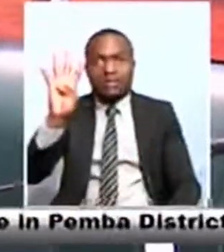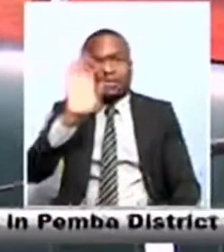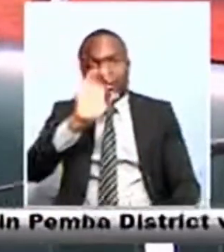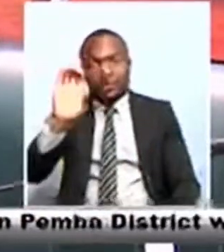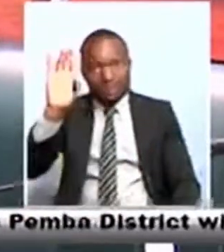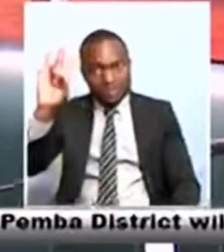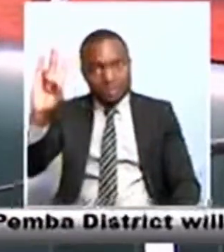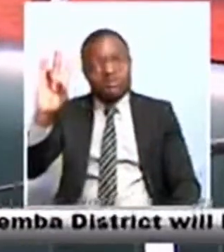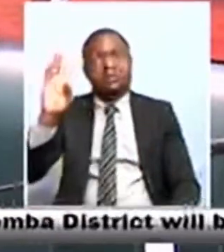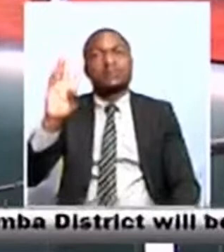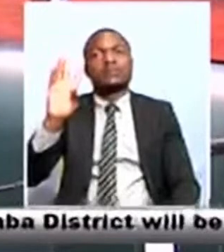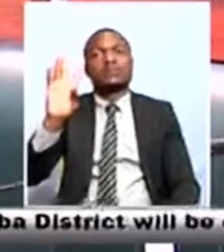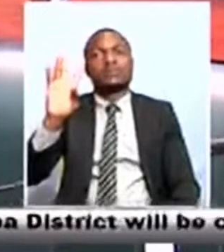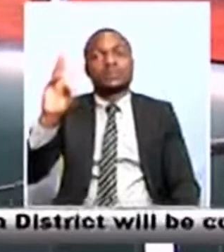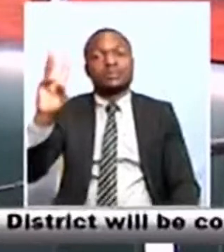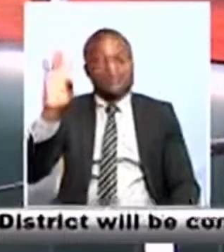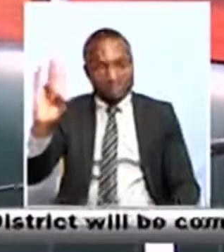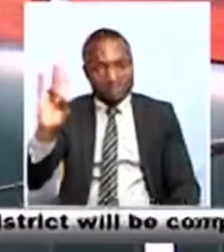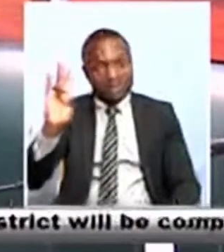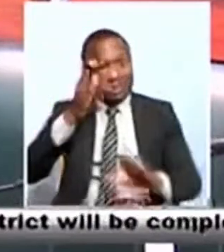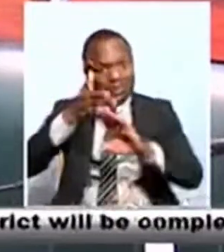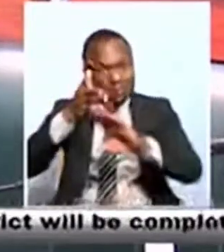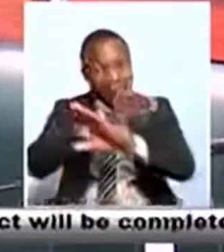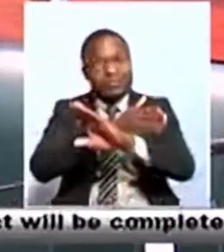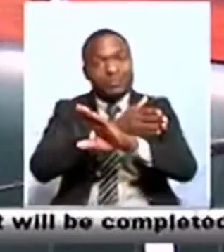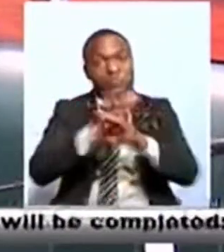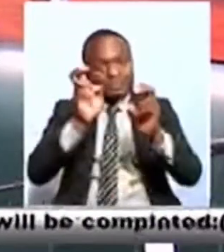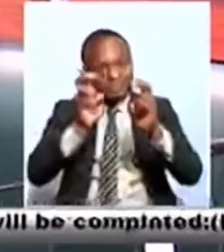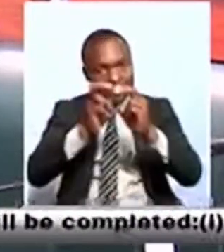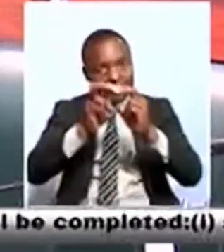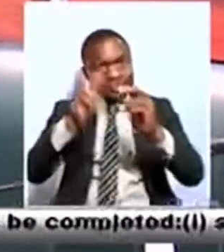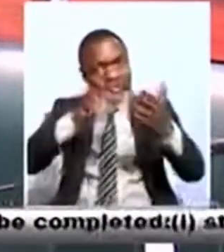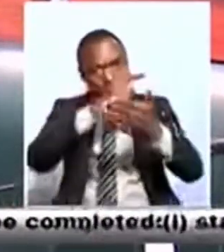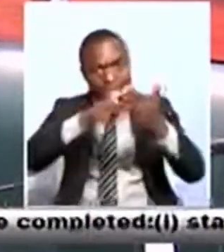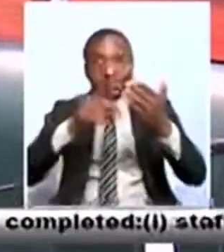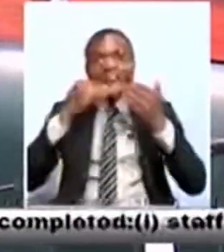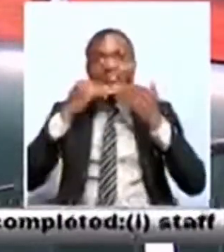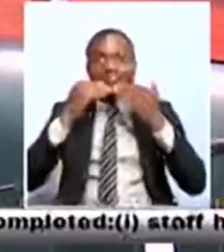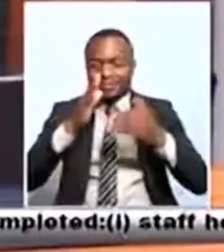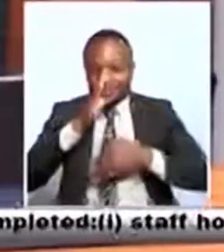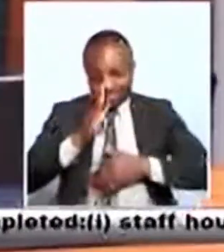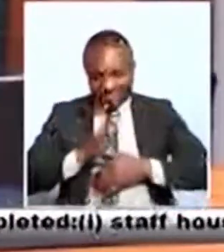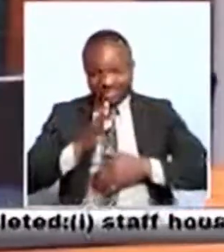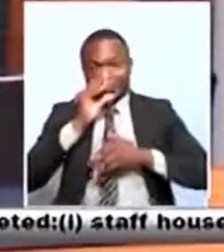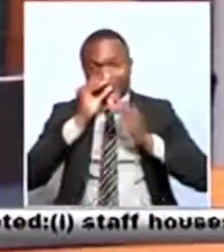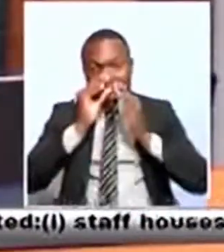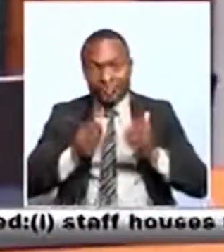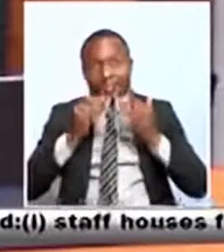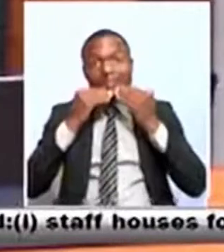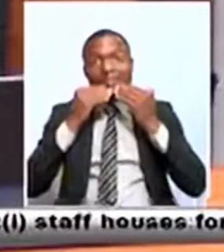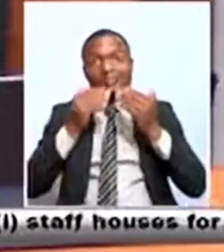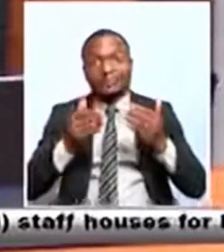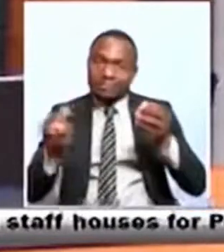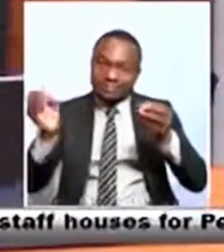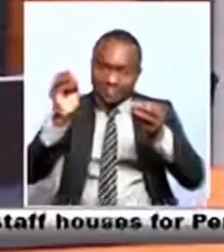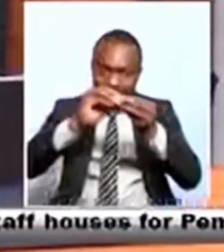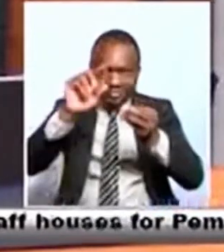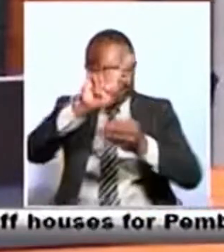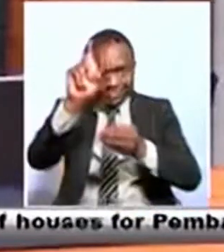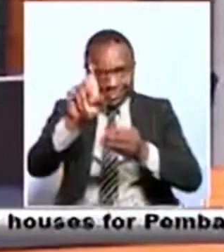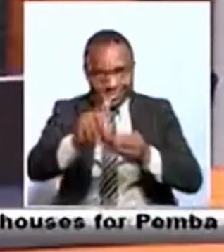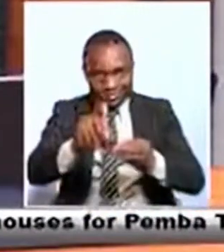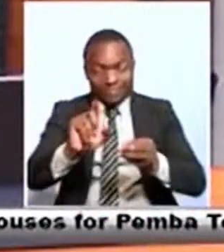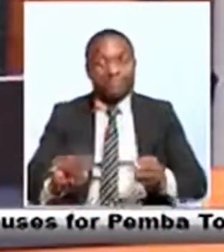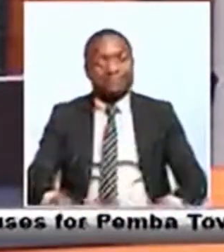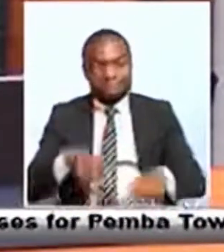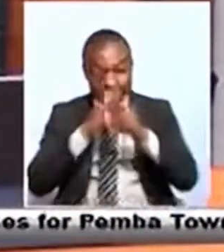690,467 before the contract expired. I thank you, Madam Speaker. Thank you. Supplementary questions.